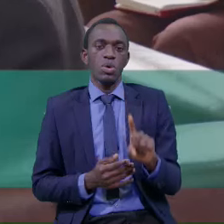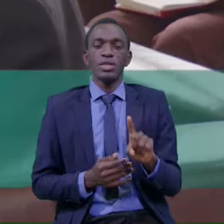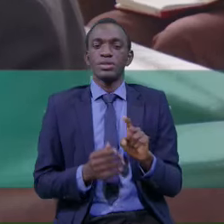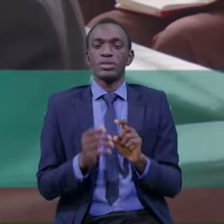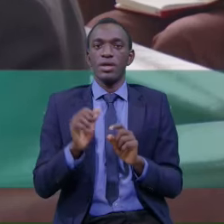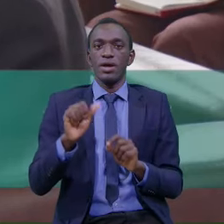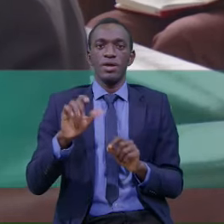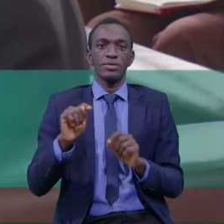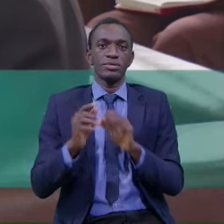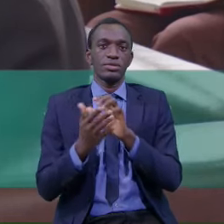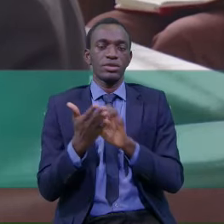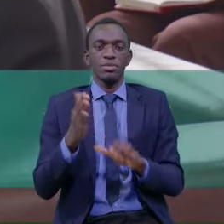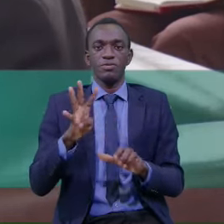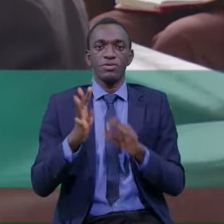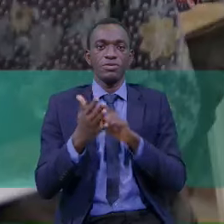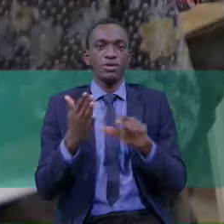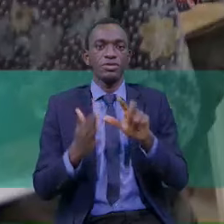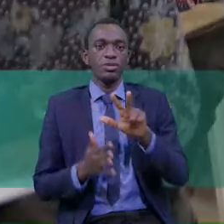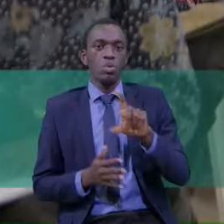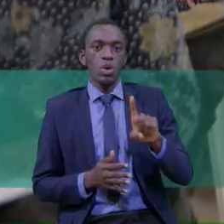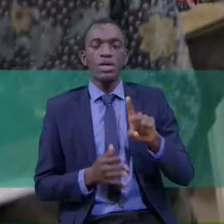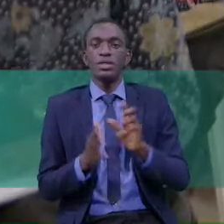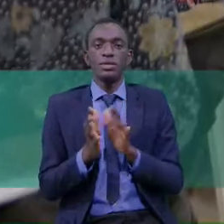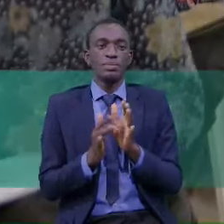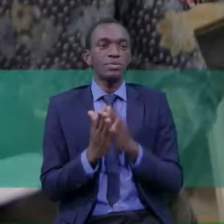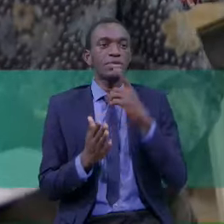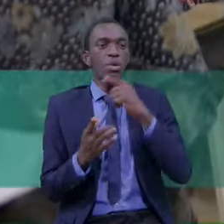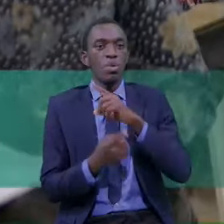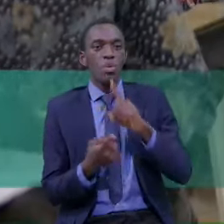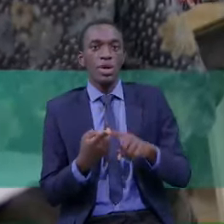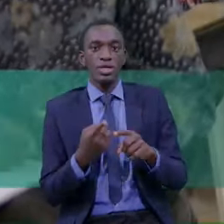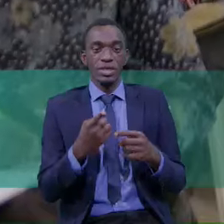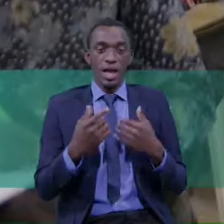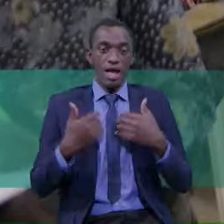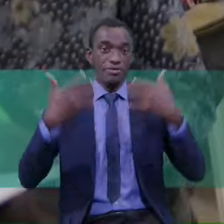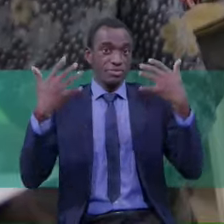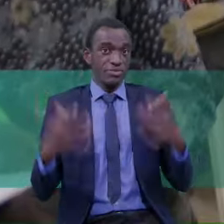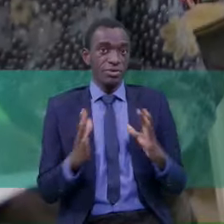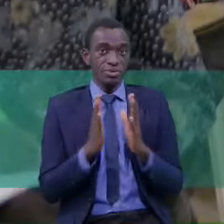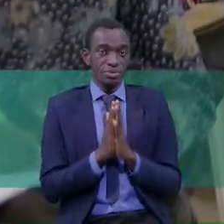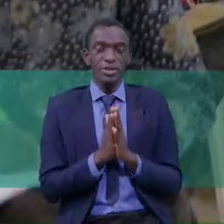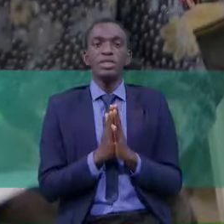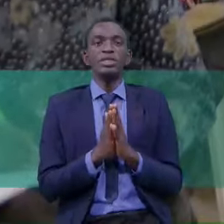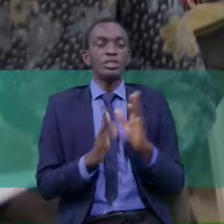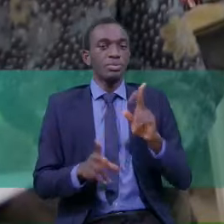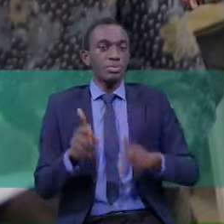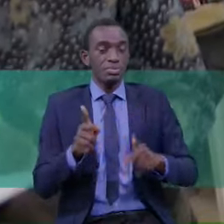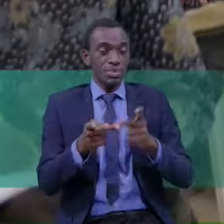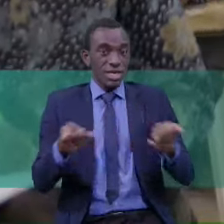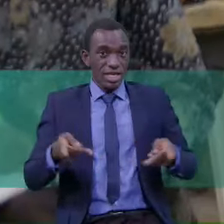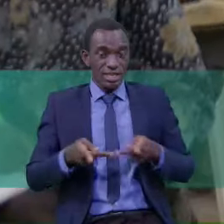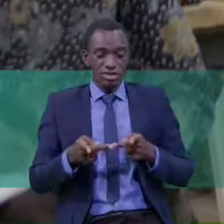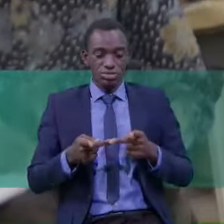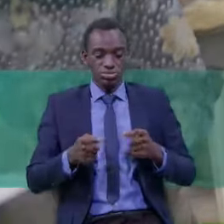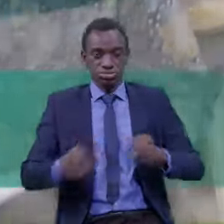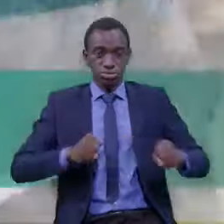says, and when they had prayed, the place was shaking